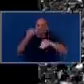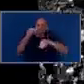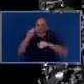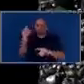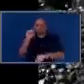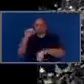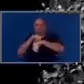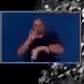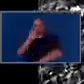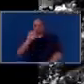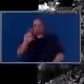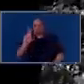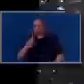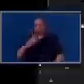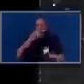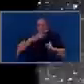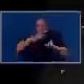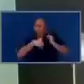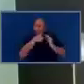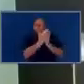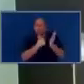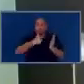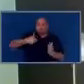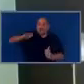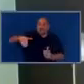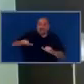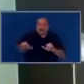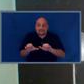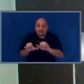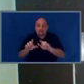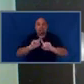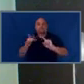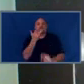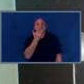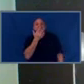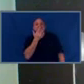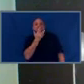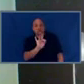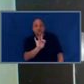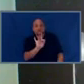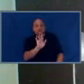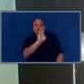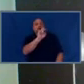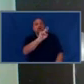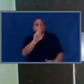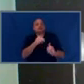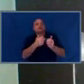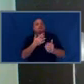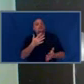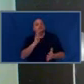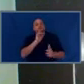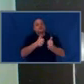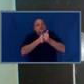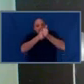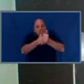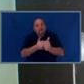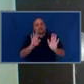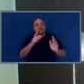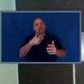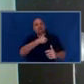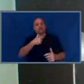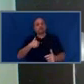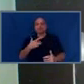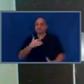done. It's an important piece, but as Danny said, fortunately, Bennu complied. It's one of the few ways in which